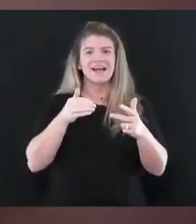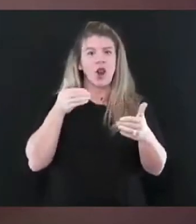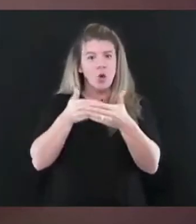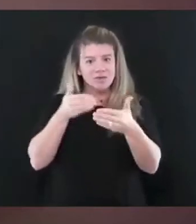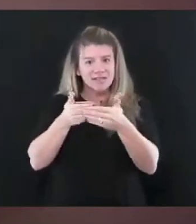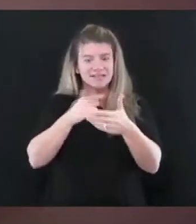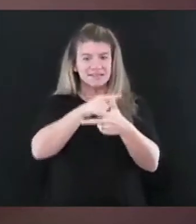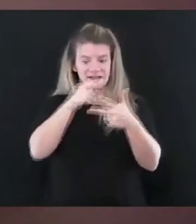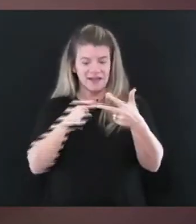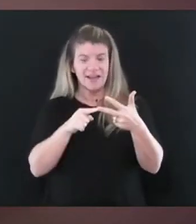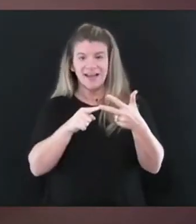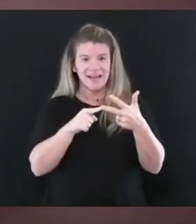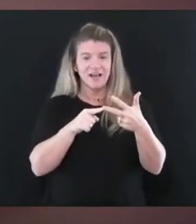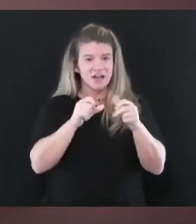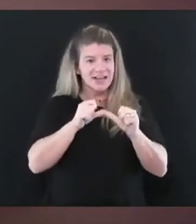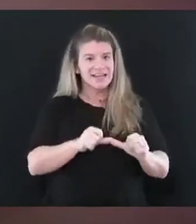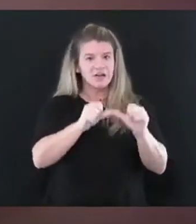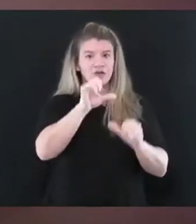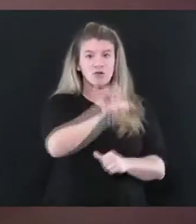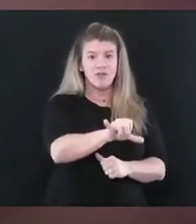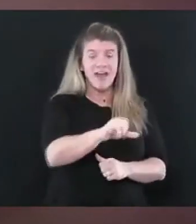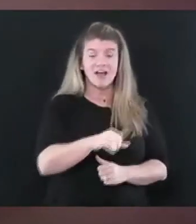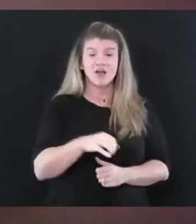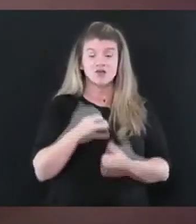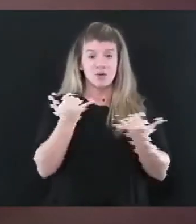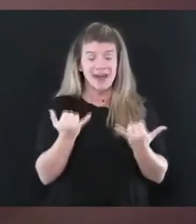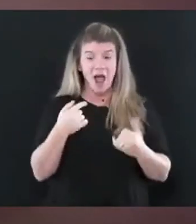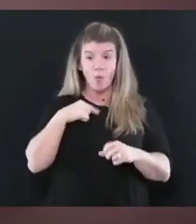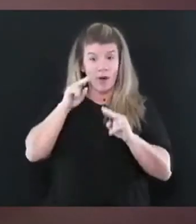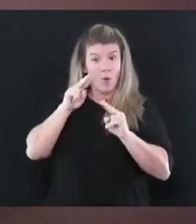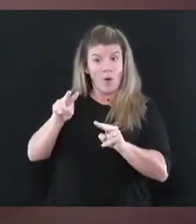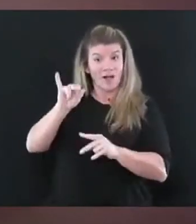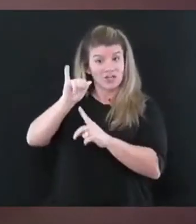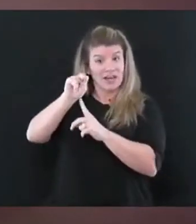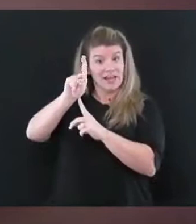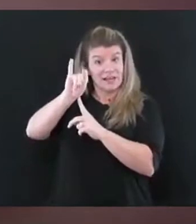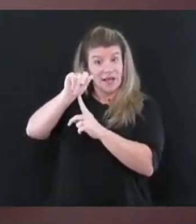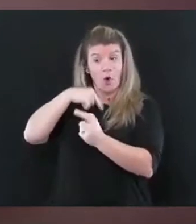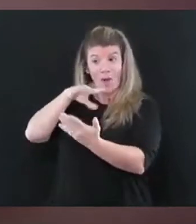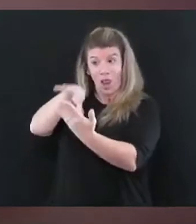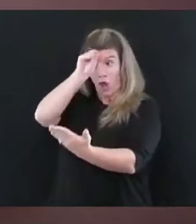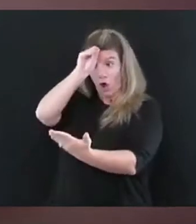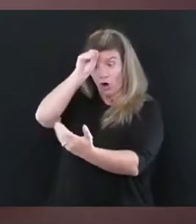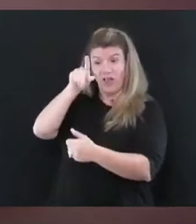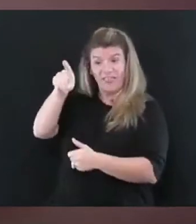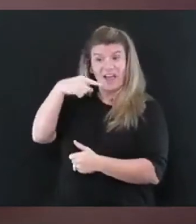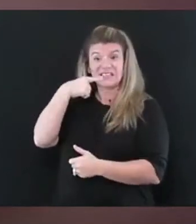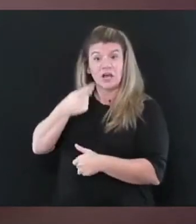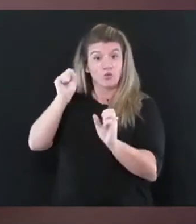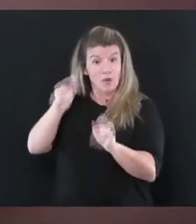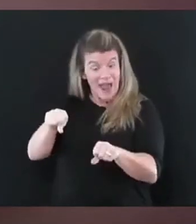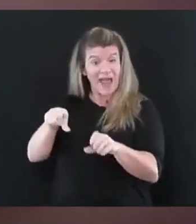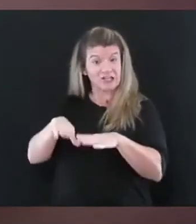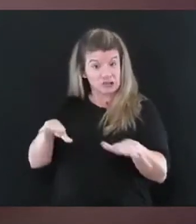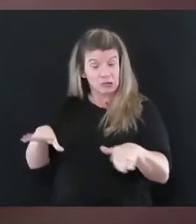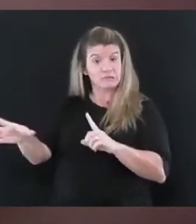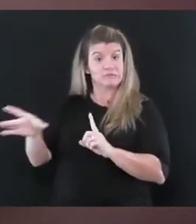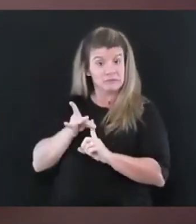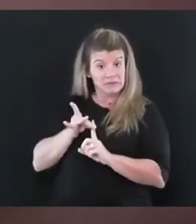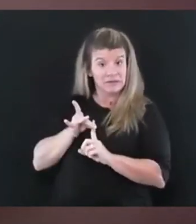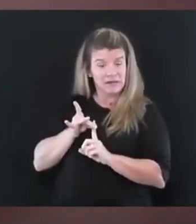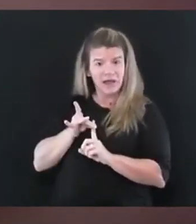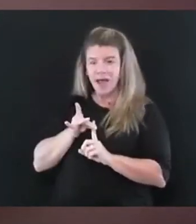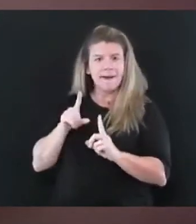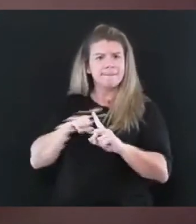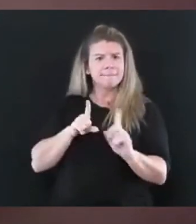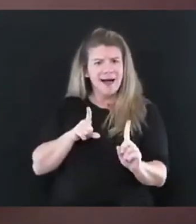strategies. So as we learn from India, children can get COVID, but as we've learned from the work that's been done in the US,